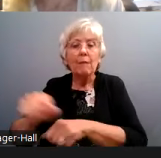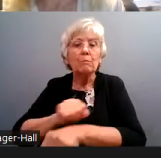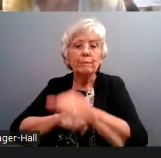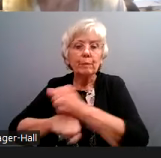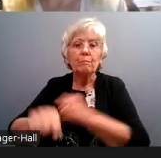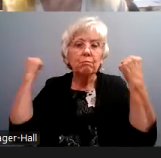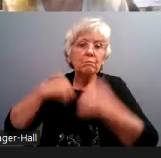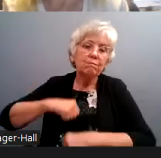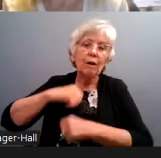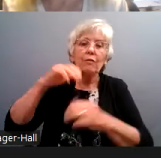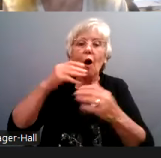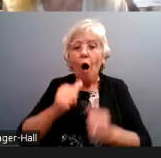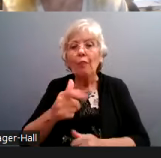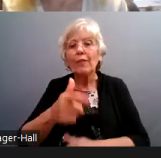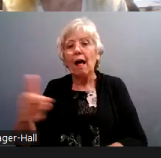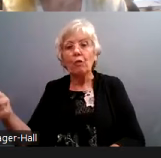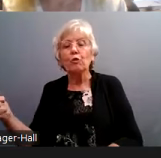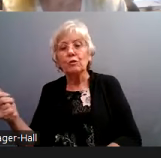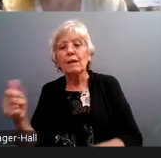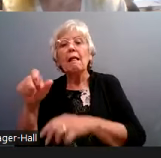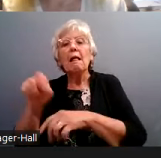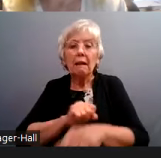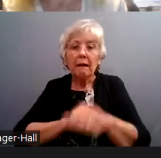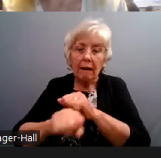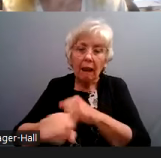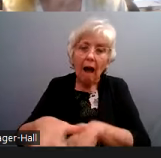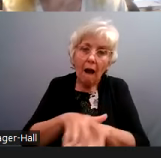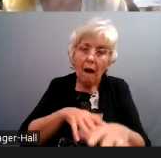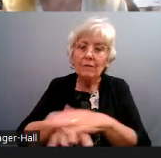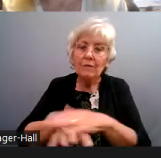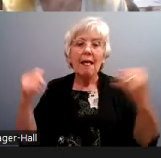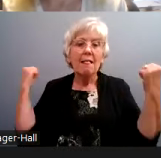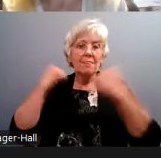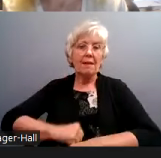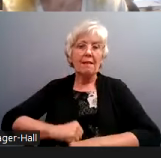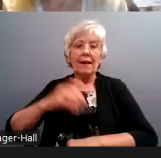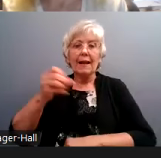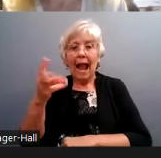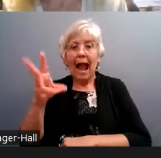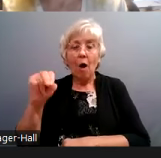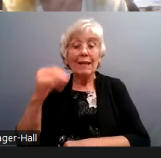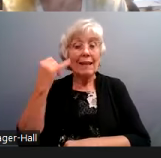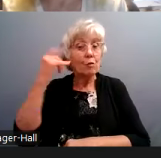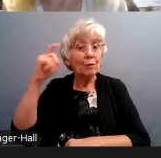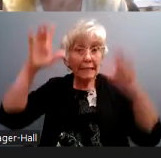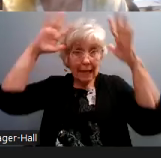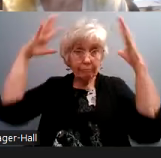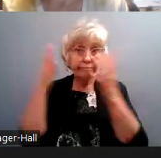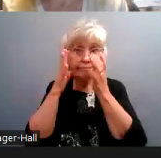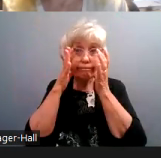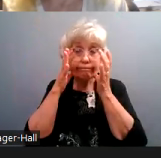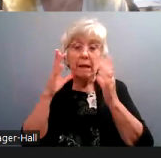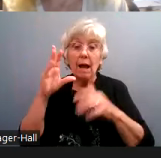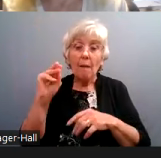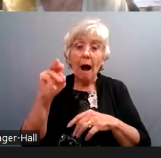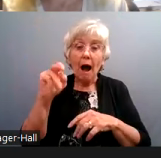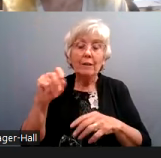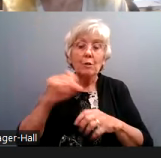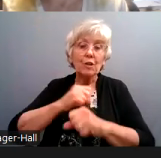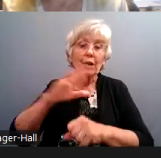your equipment. So that would be your gloves, the gown, and if you need a hair bonnet to protect your hair, if you have long